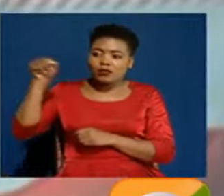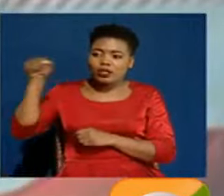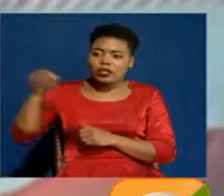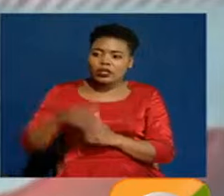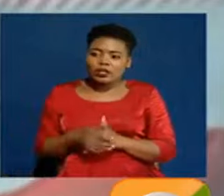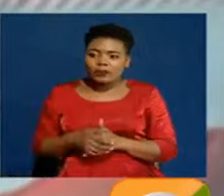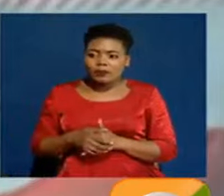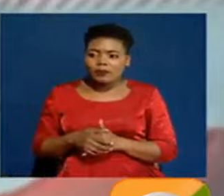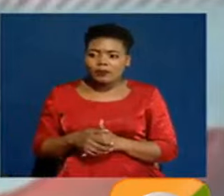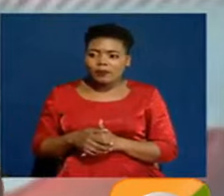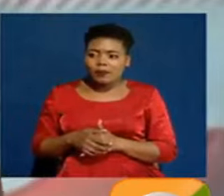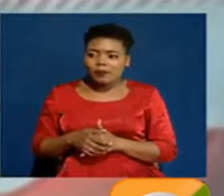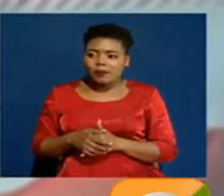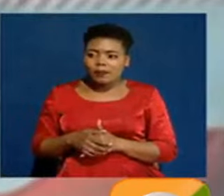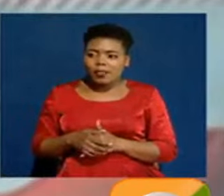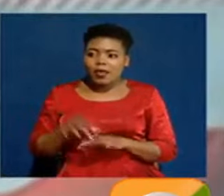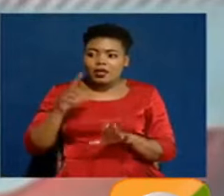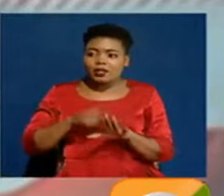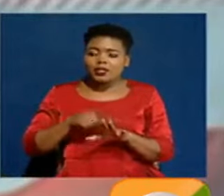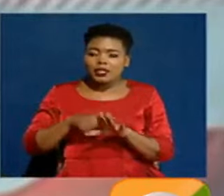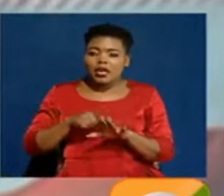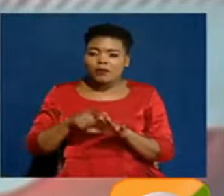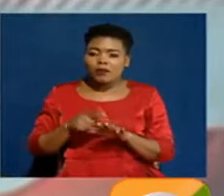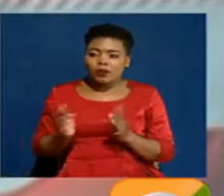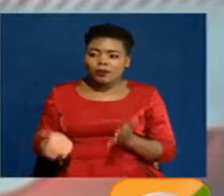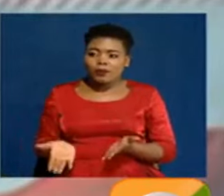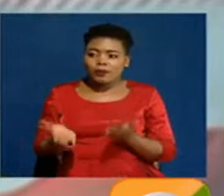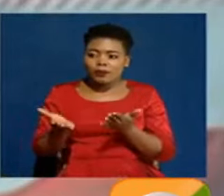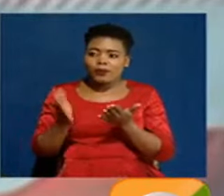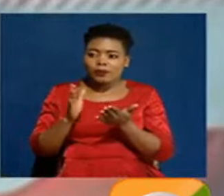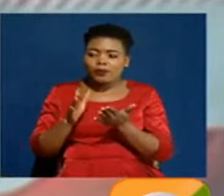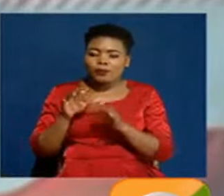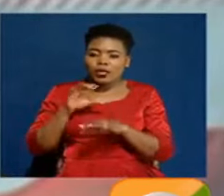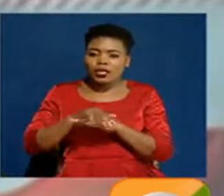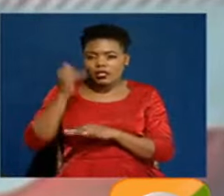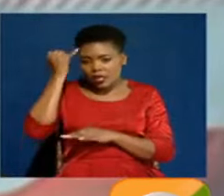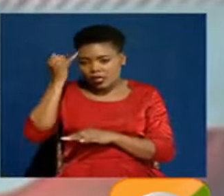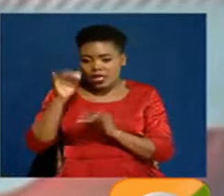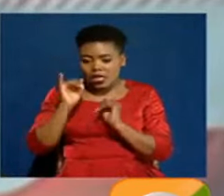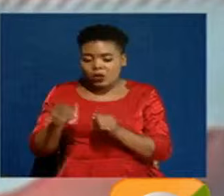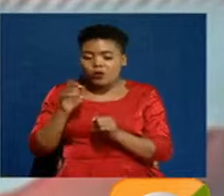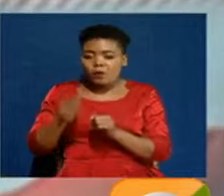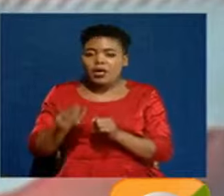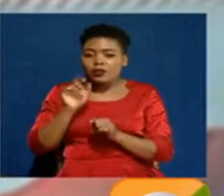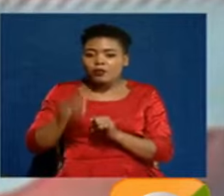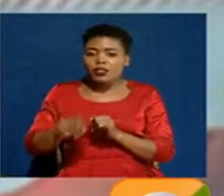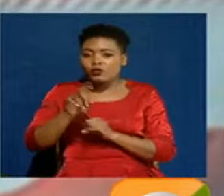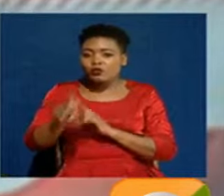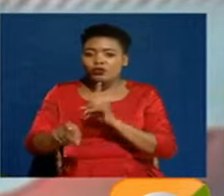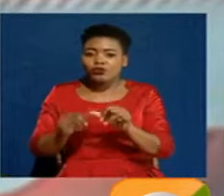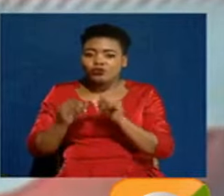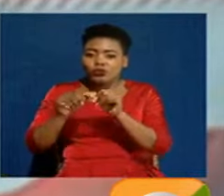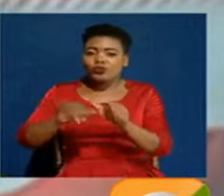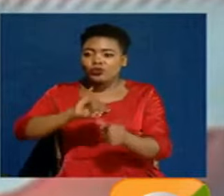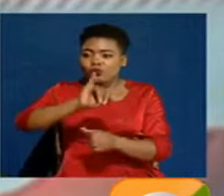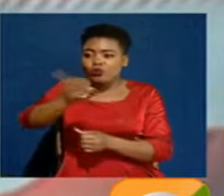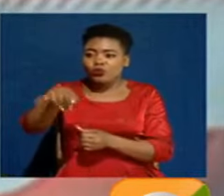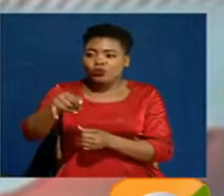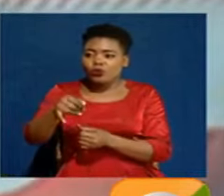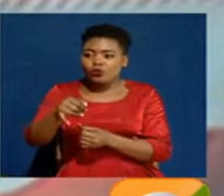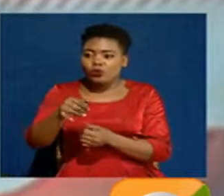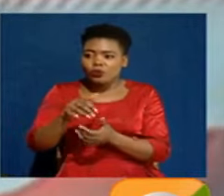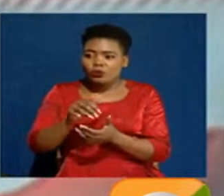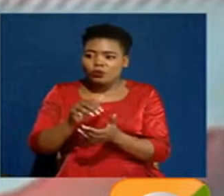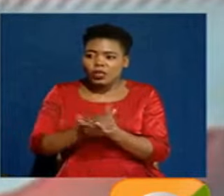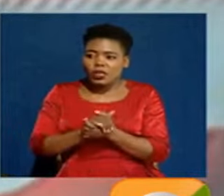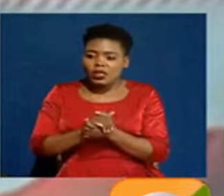think deeper as we strengthen ourselves, we need to question continuously. Jubilee governed this country